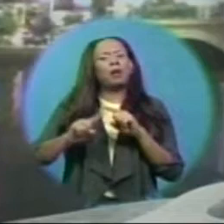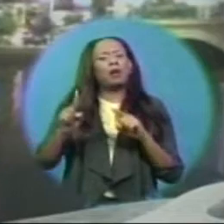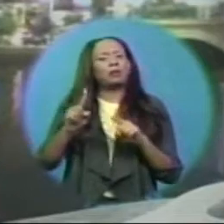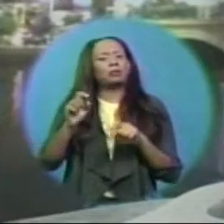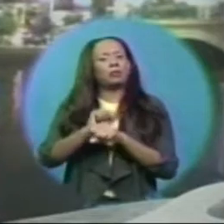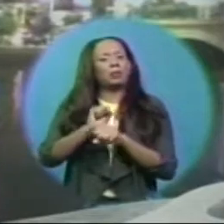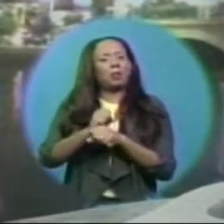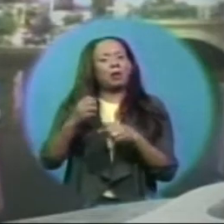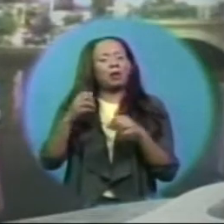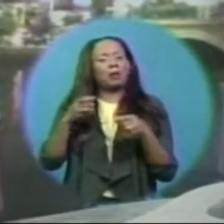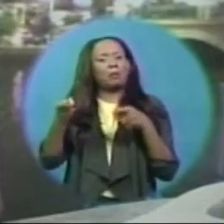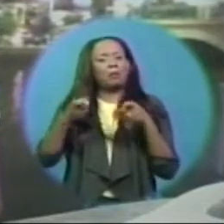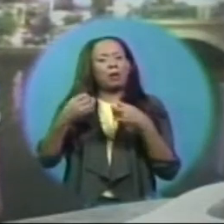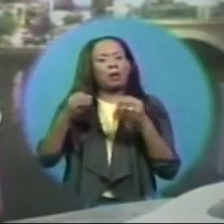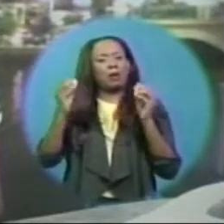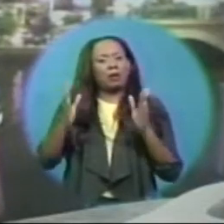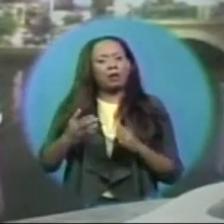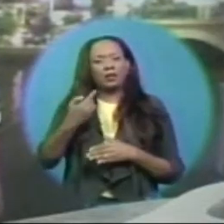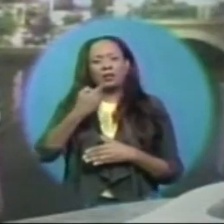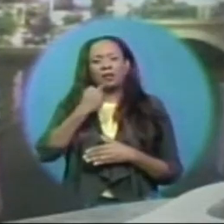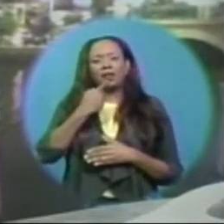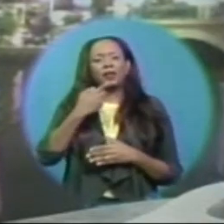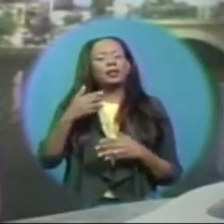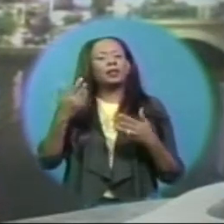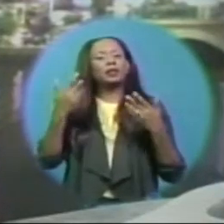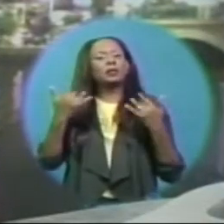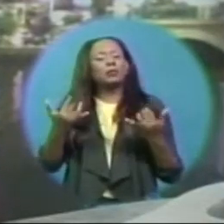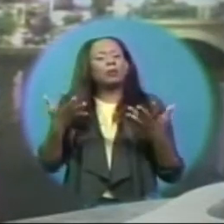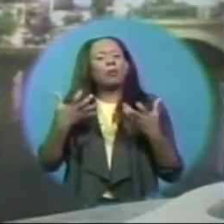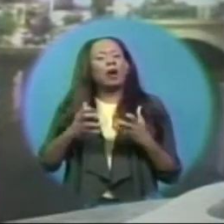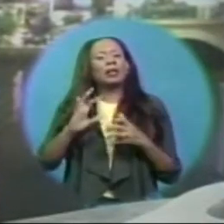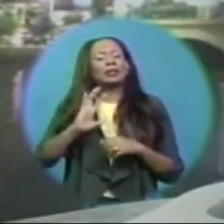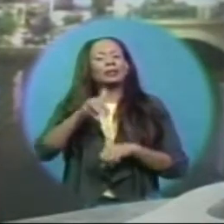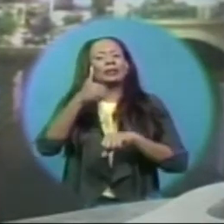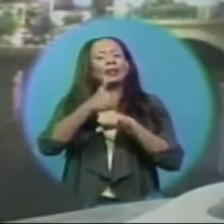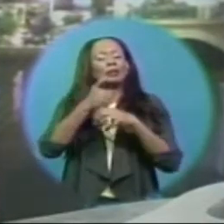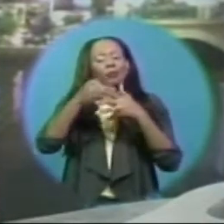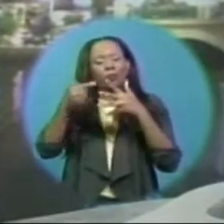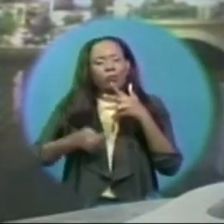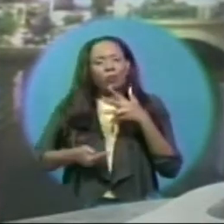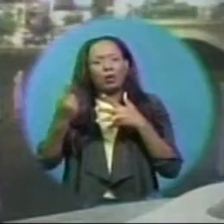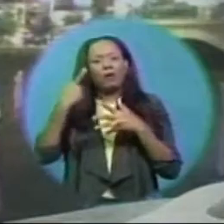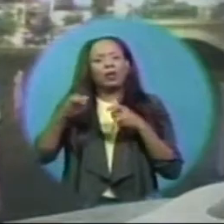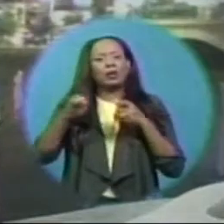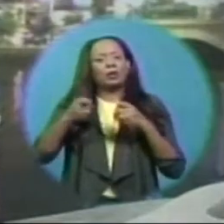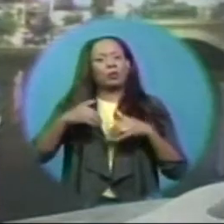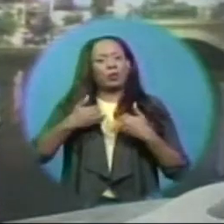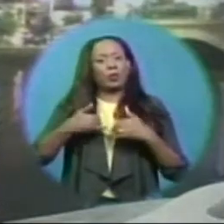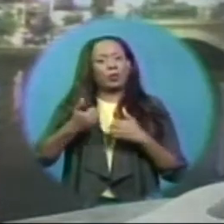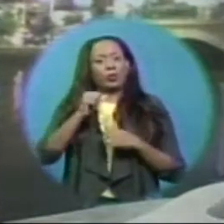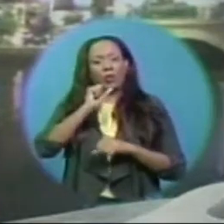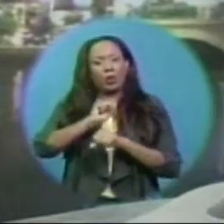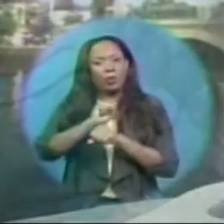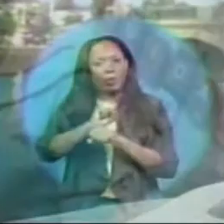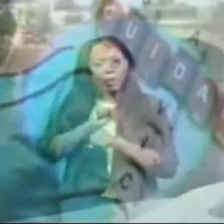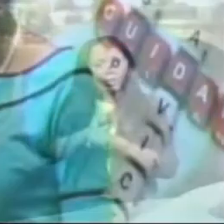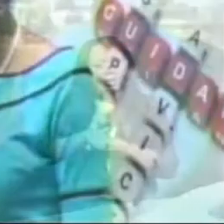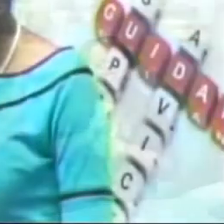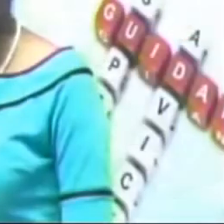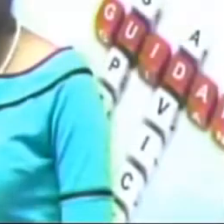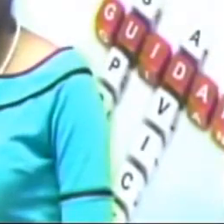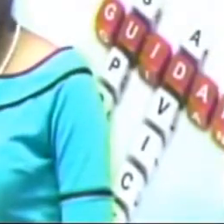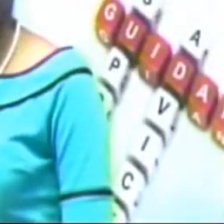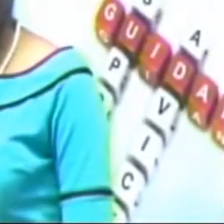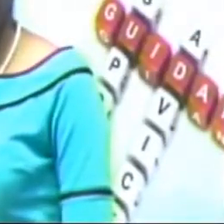the Confederation continues to put measures in place geared at tackling youth unemployment. She made the comments as the